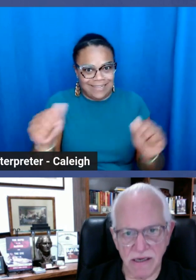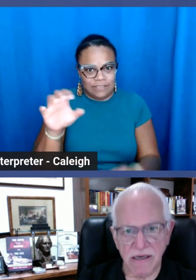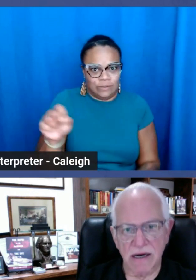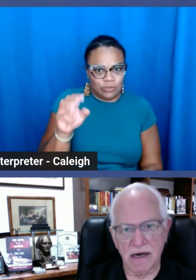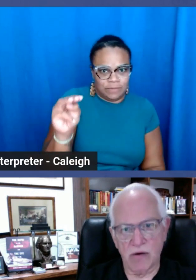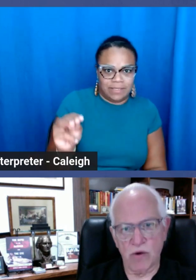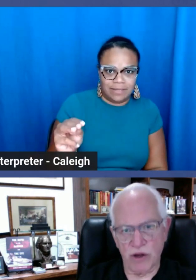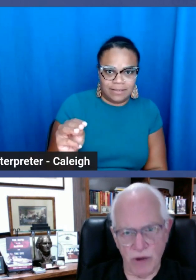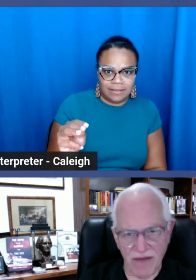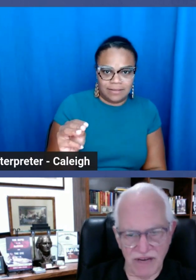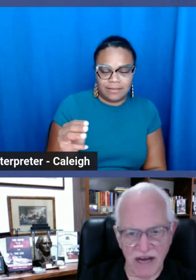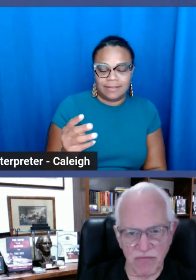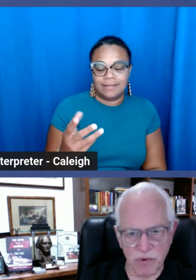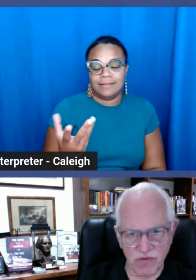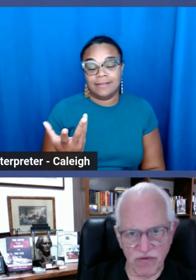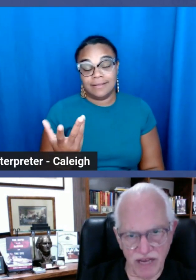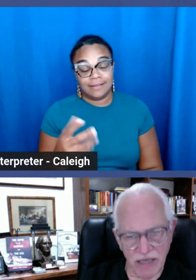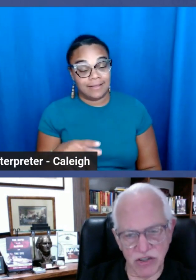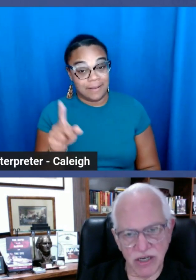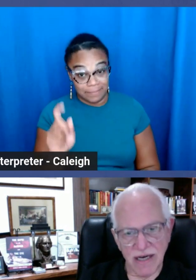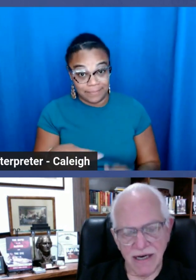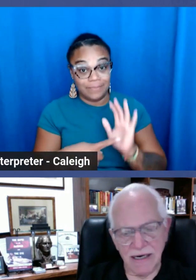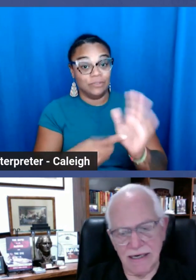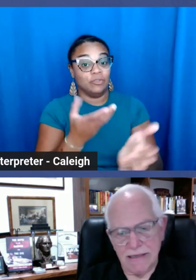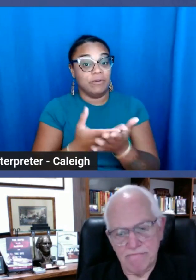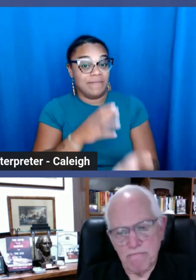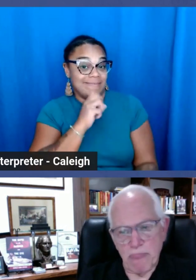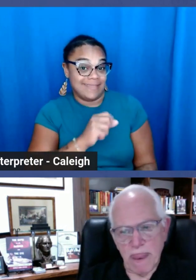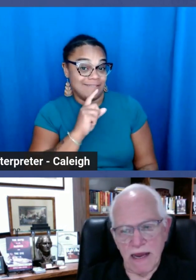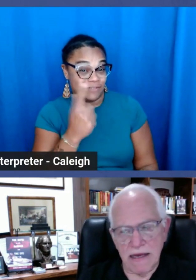sites where you have to have proof of age.